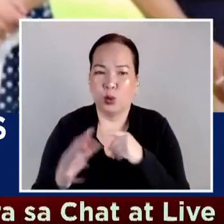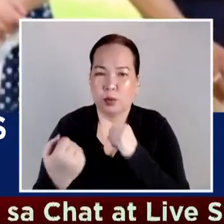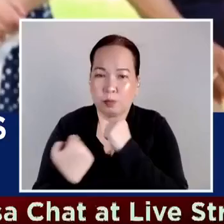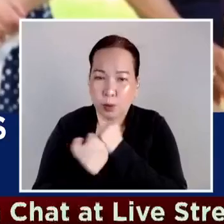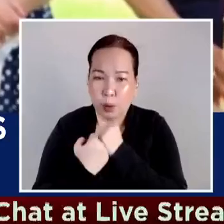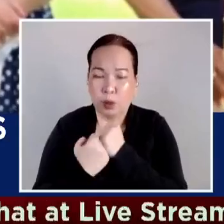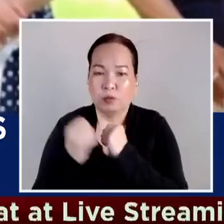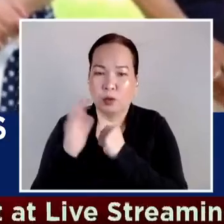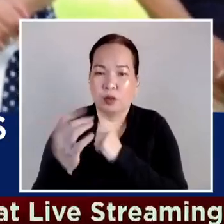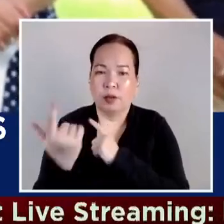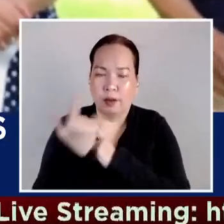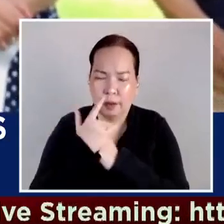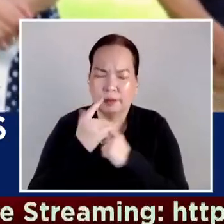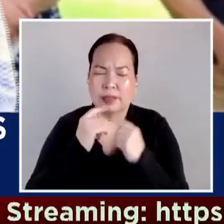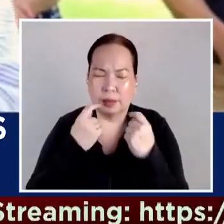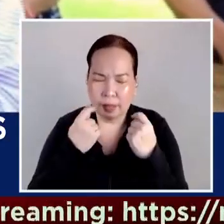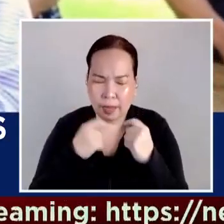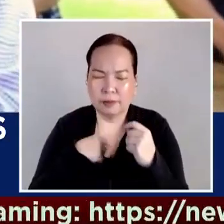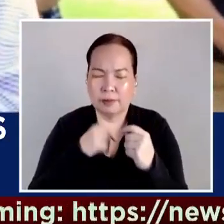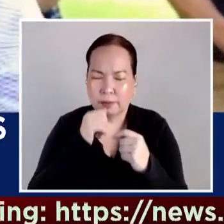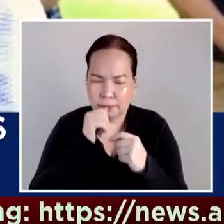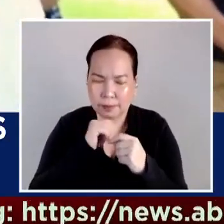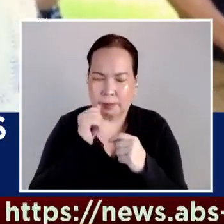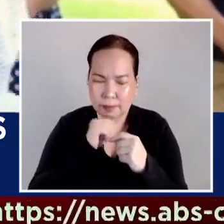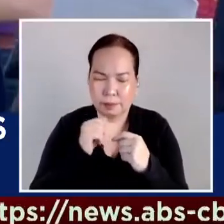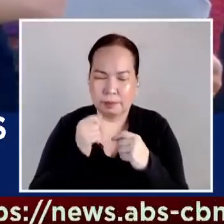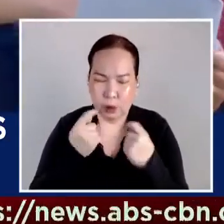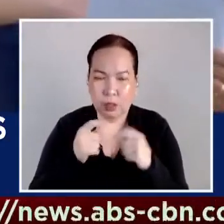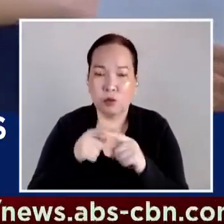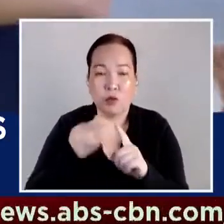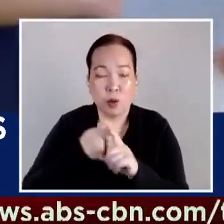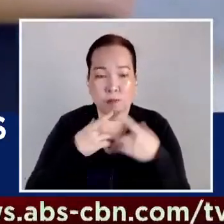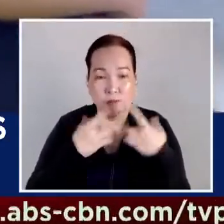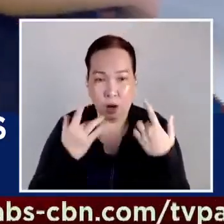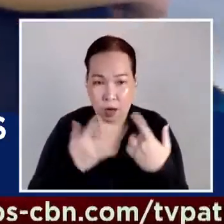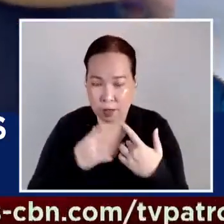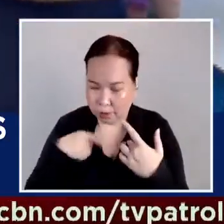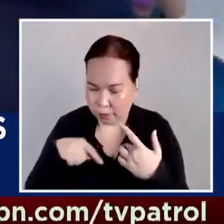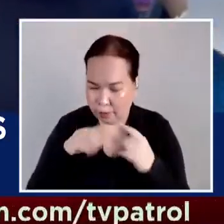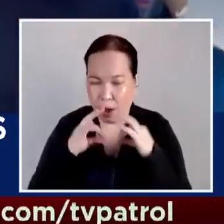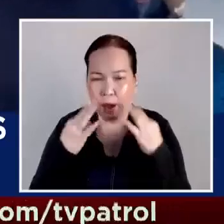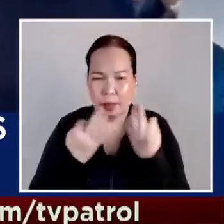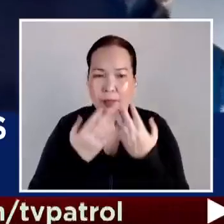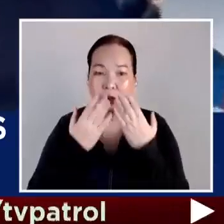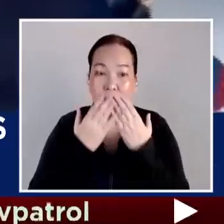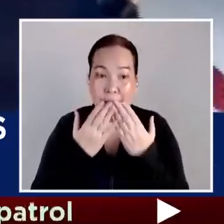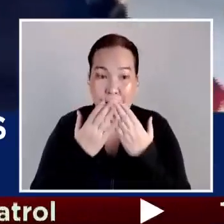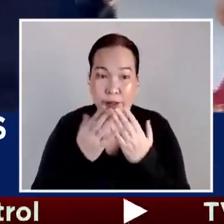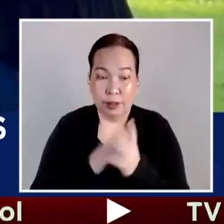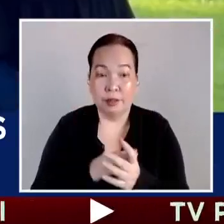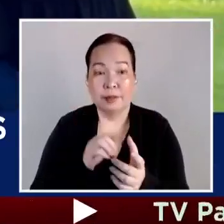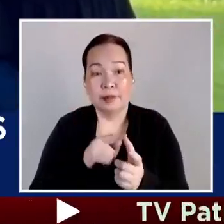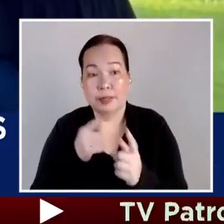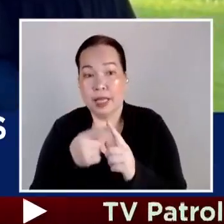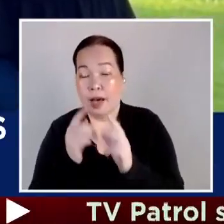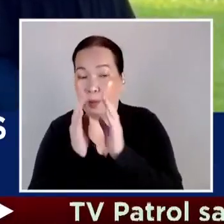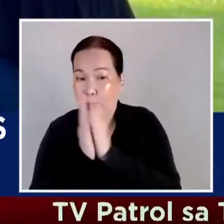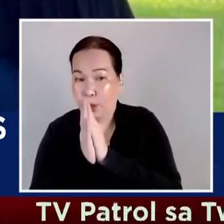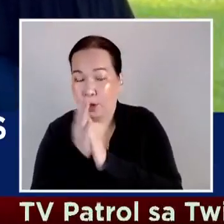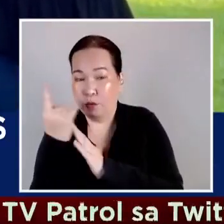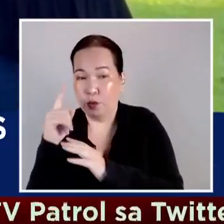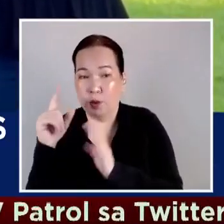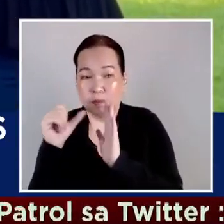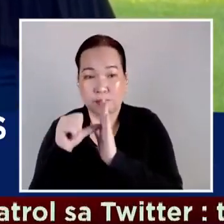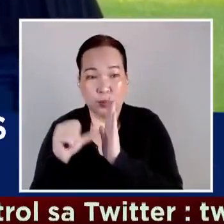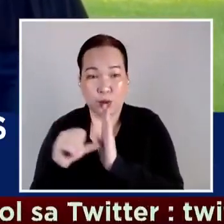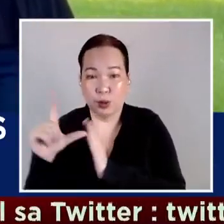cope. So from the bottom of our hearts, thank you. Bukod sa panalangin para kay Attorney Lilo, nanawagan din